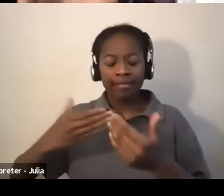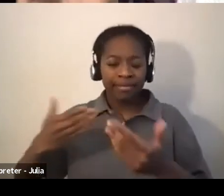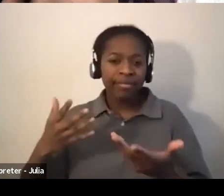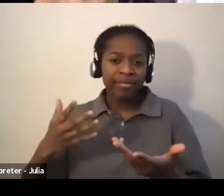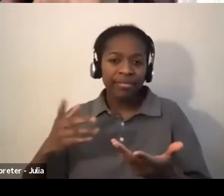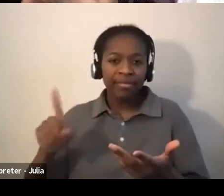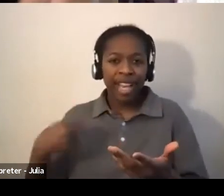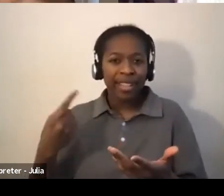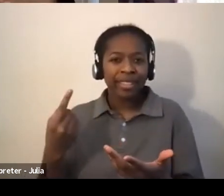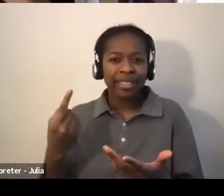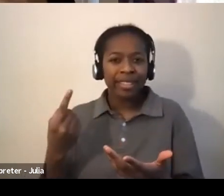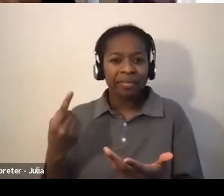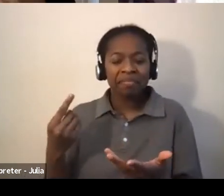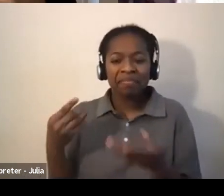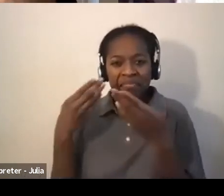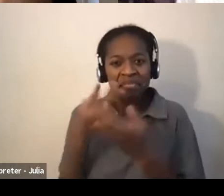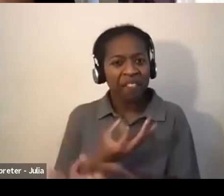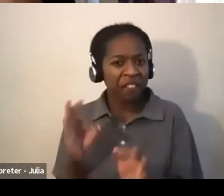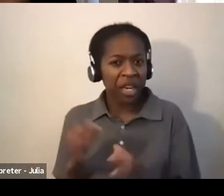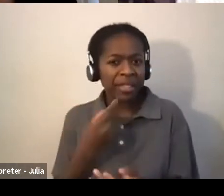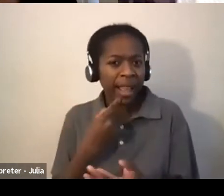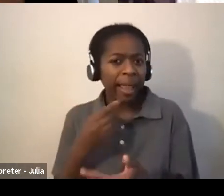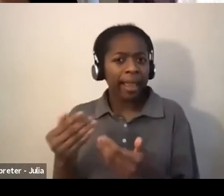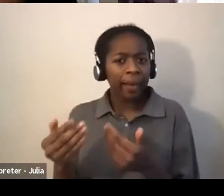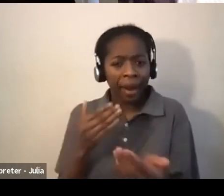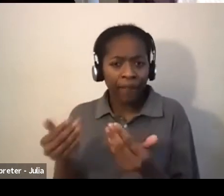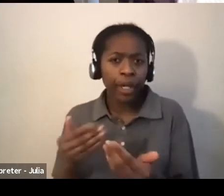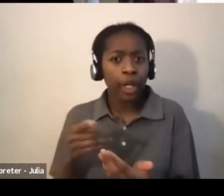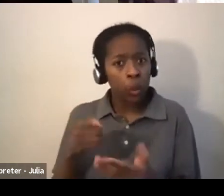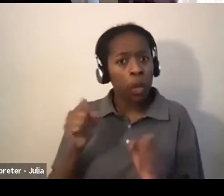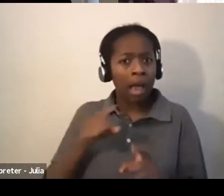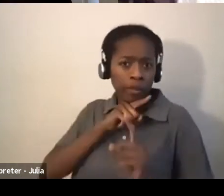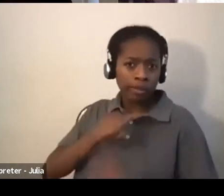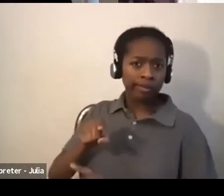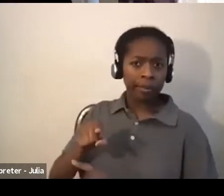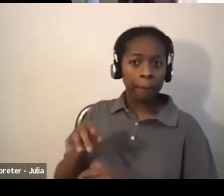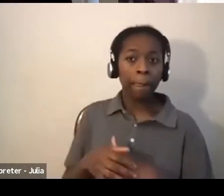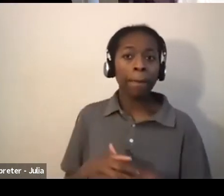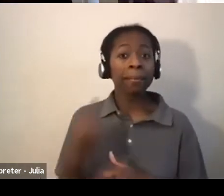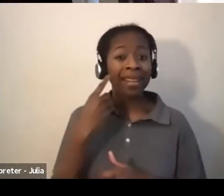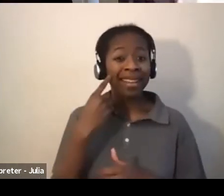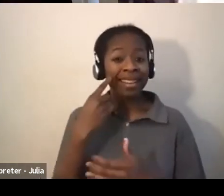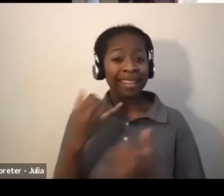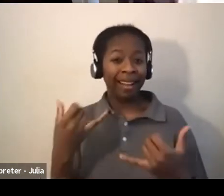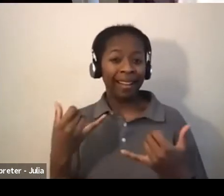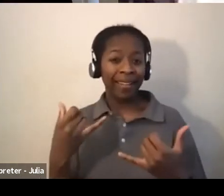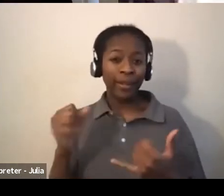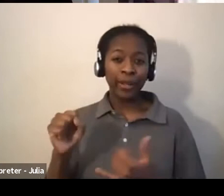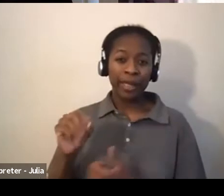people say what they want to say, but you should be able to say how you feel back. And I think nowadays social media's got to this point where